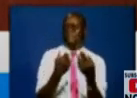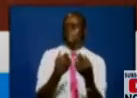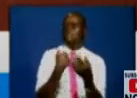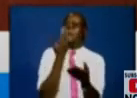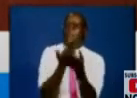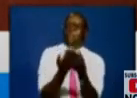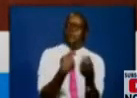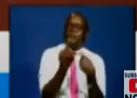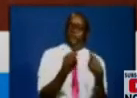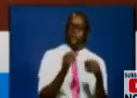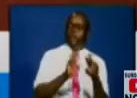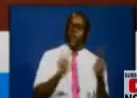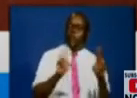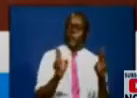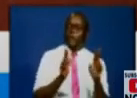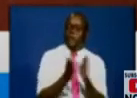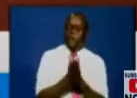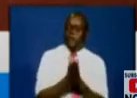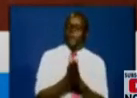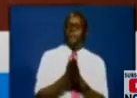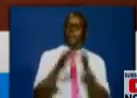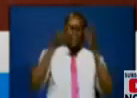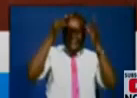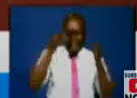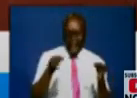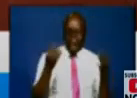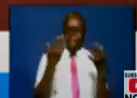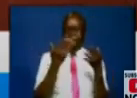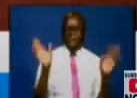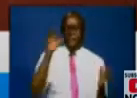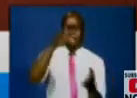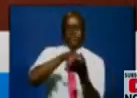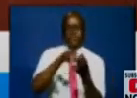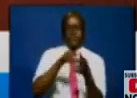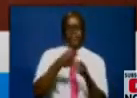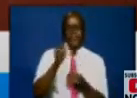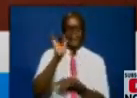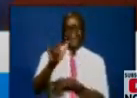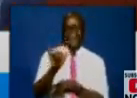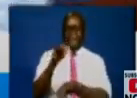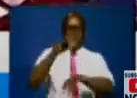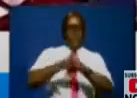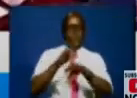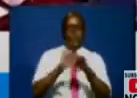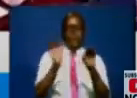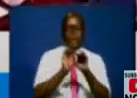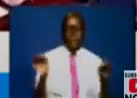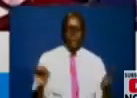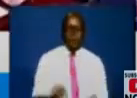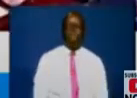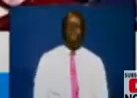I moved a motion already with a predetermined position. I do not take that kindly, Mr. Speaker.